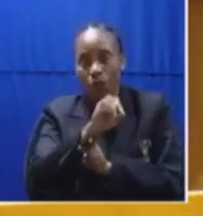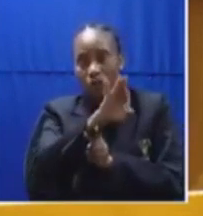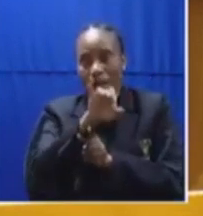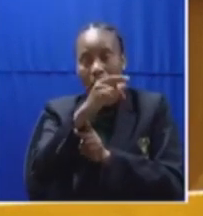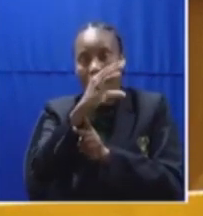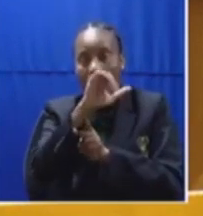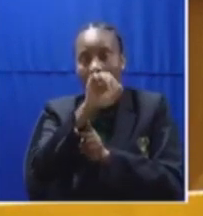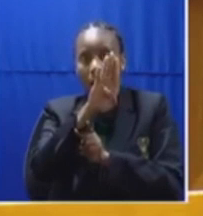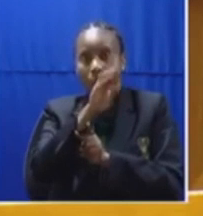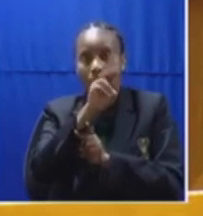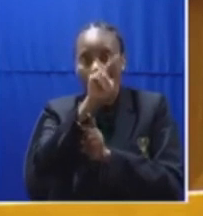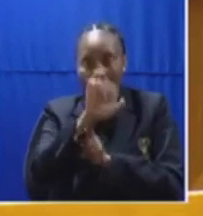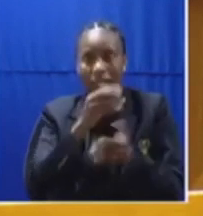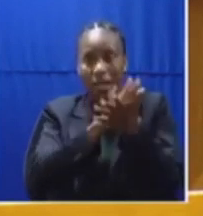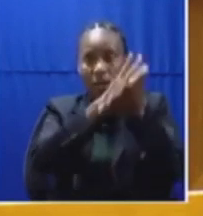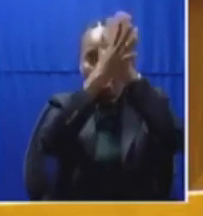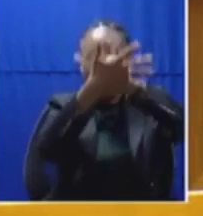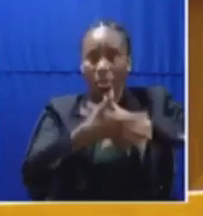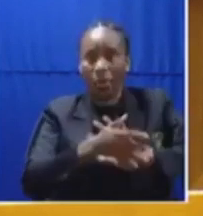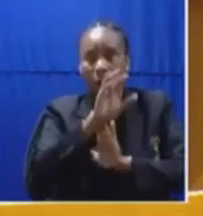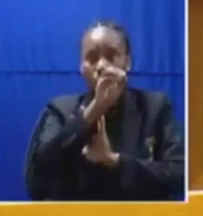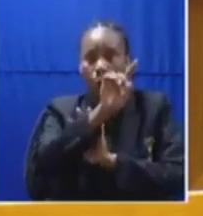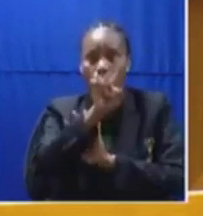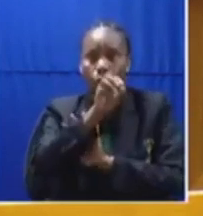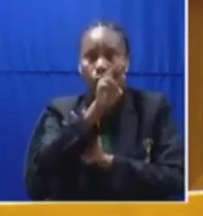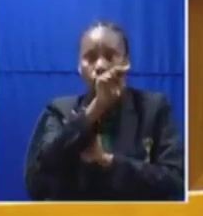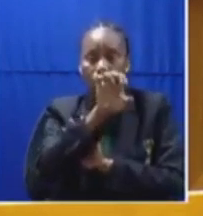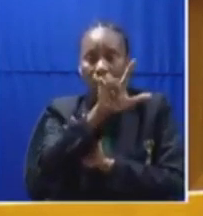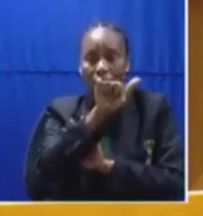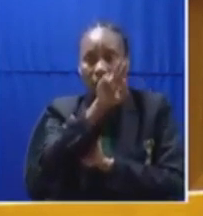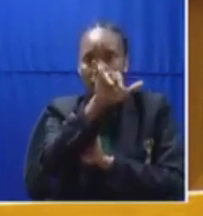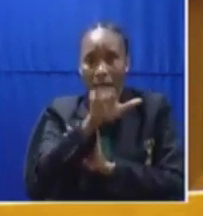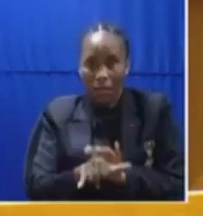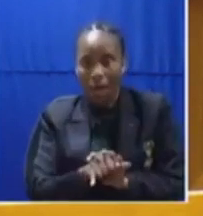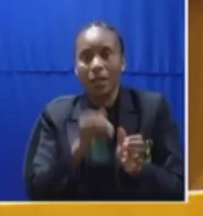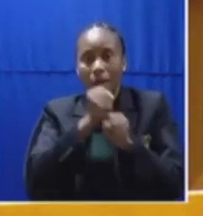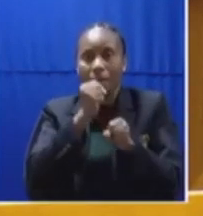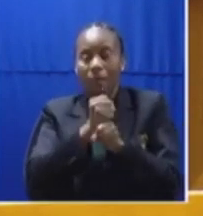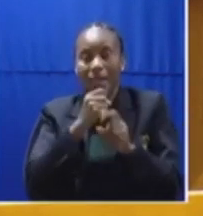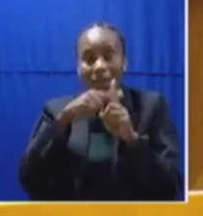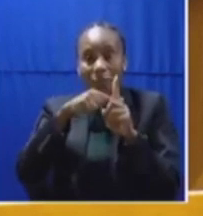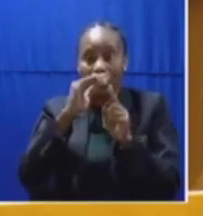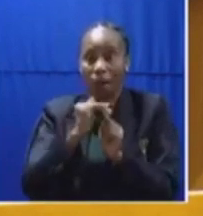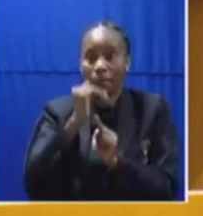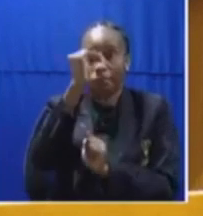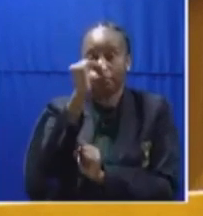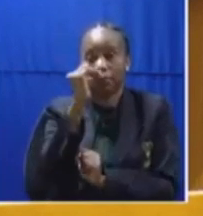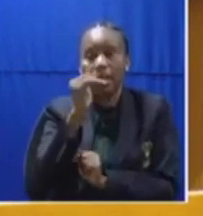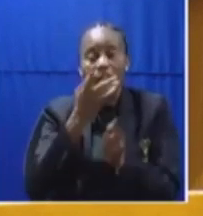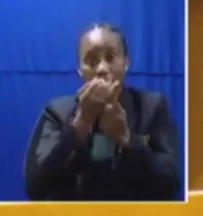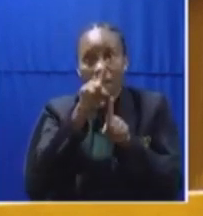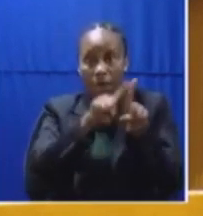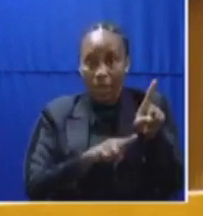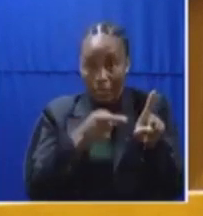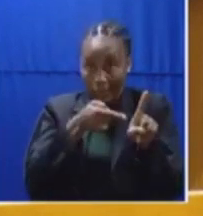chemicals that deplete the ozone layer, exposing the planet to unmitigated temperature rises. Failure to implement this